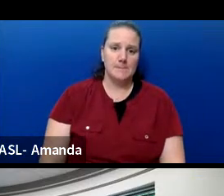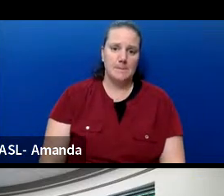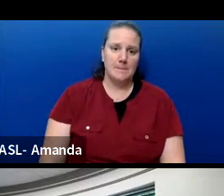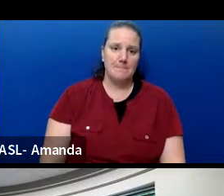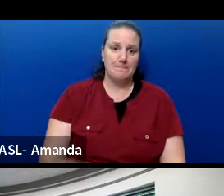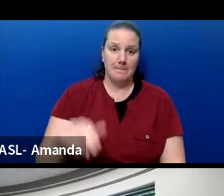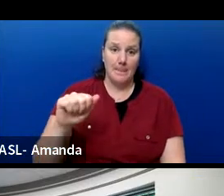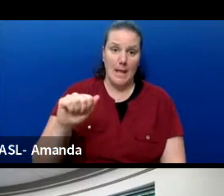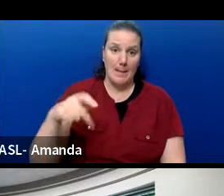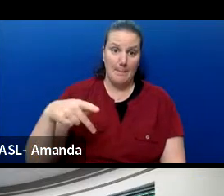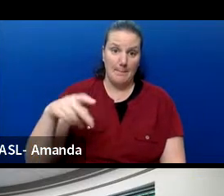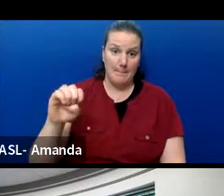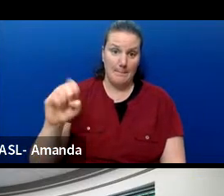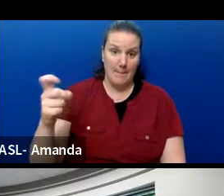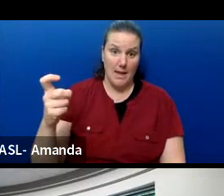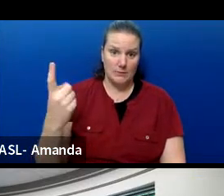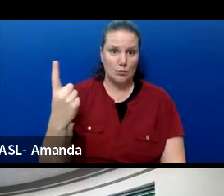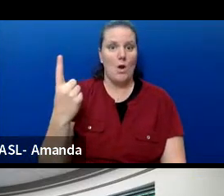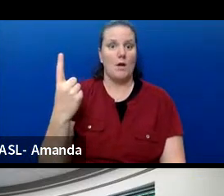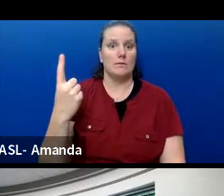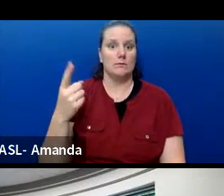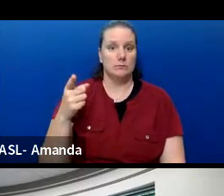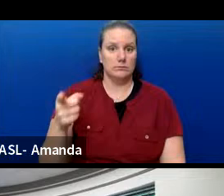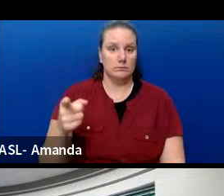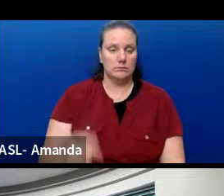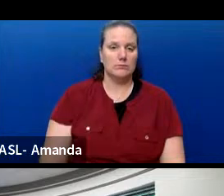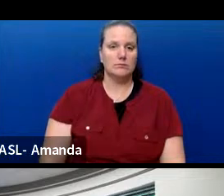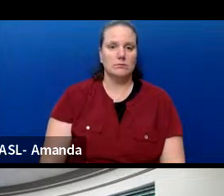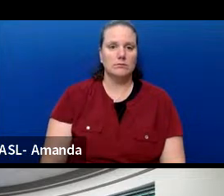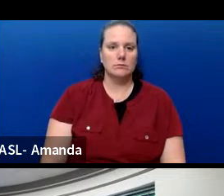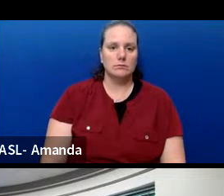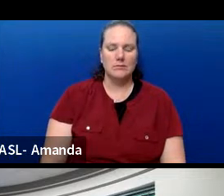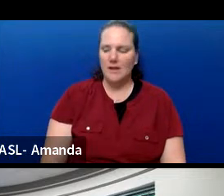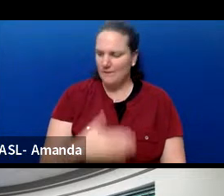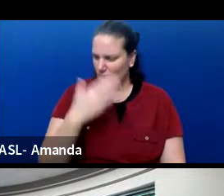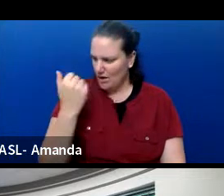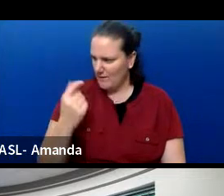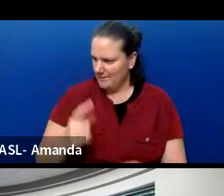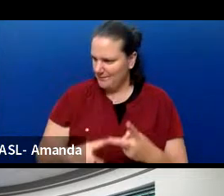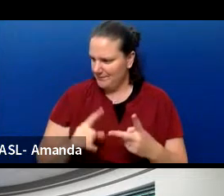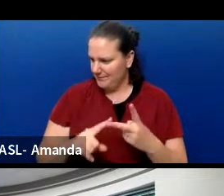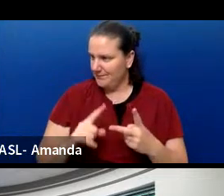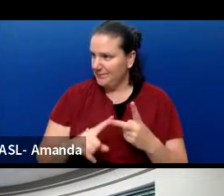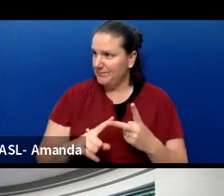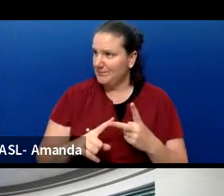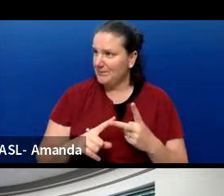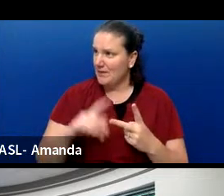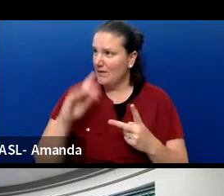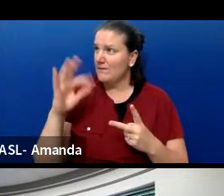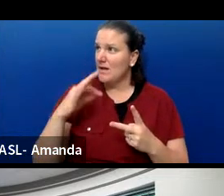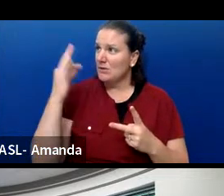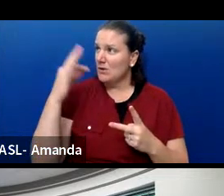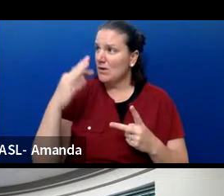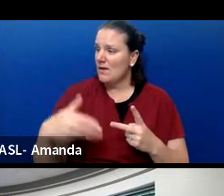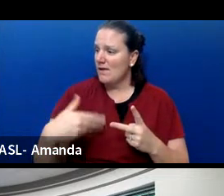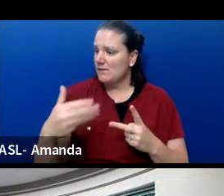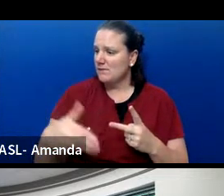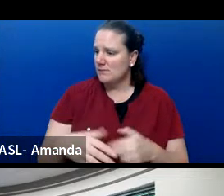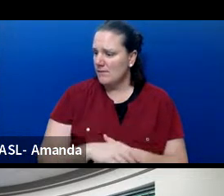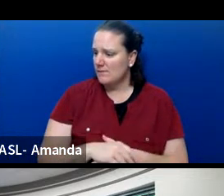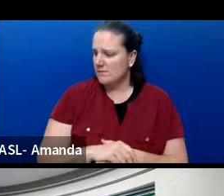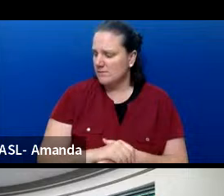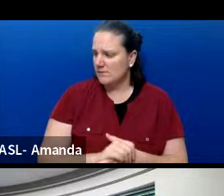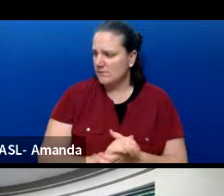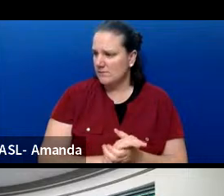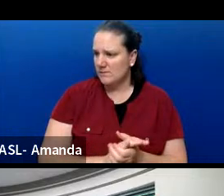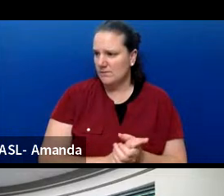Apex is one of them, and I'm going to forget the name of the federal